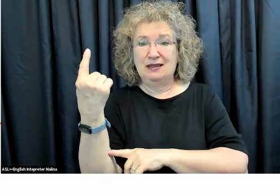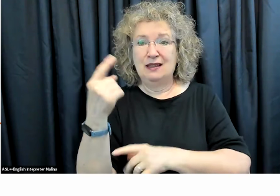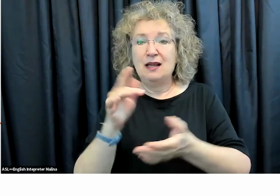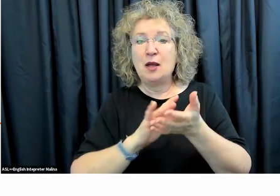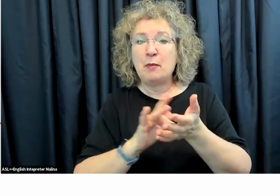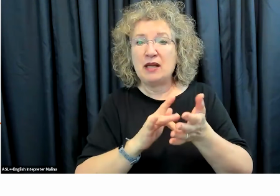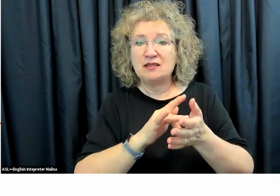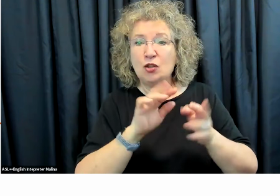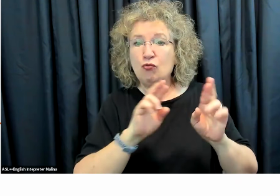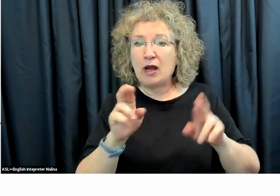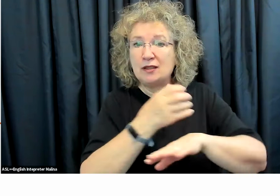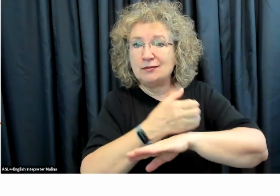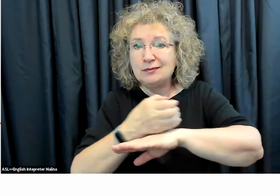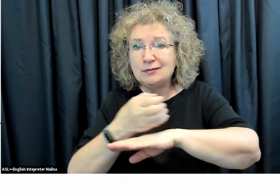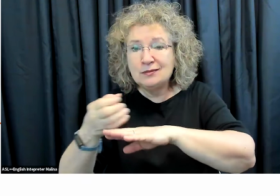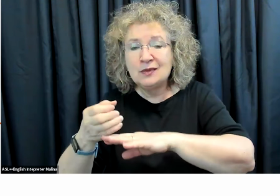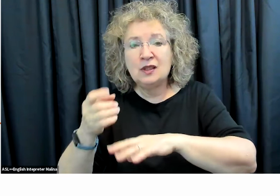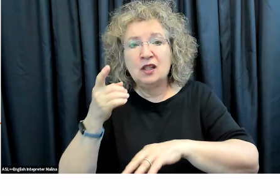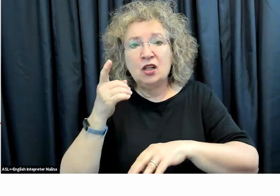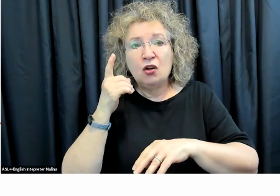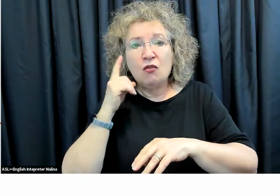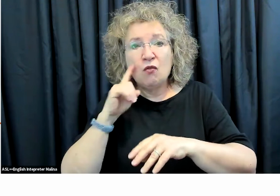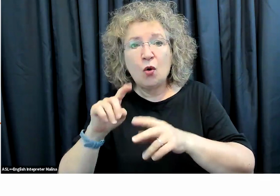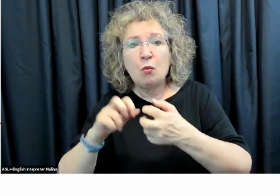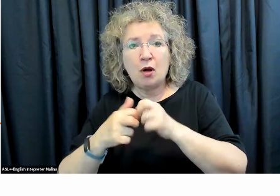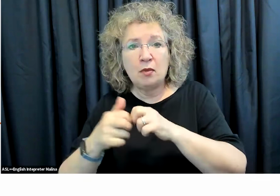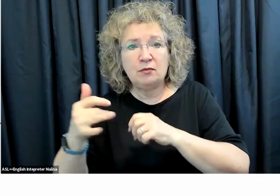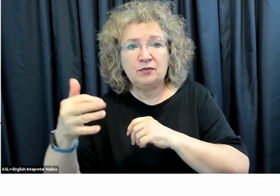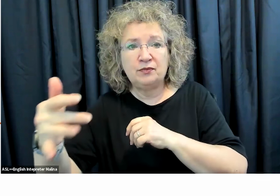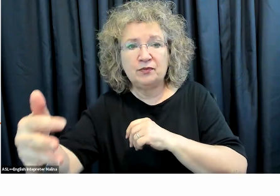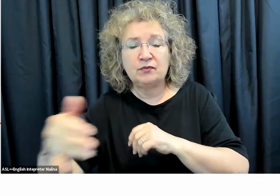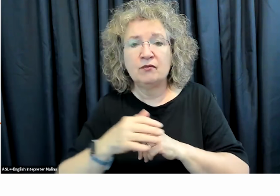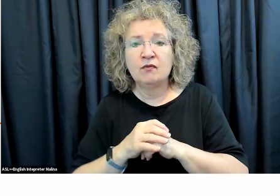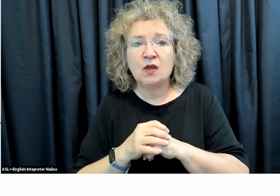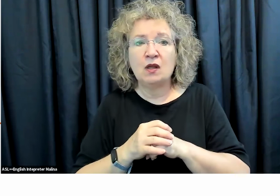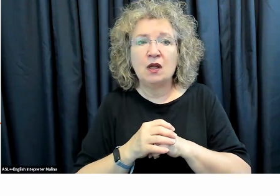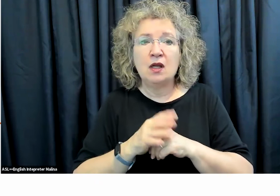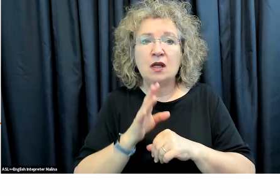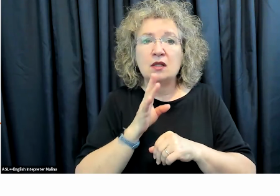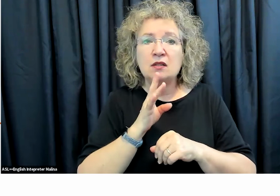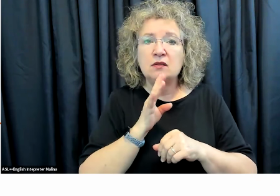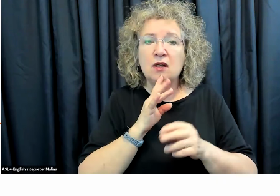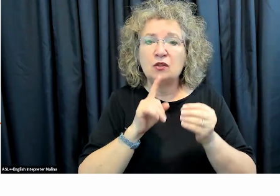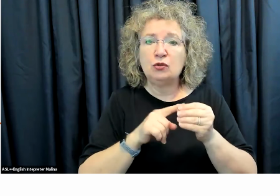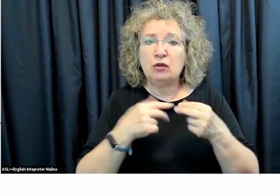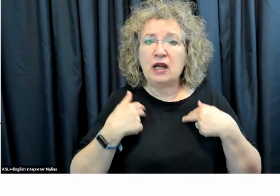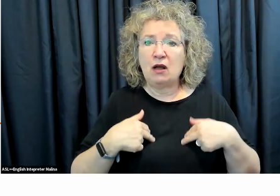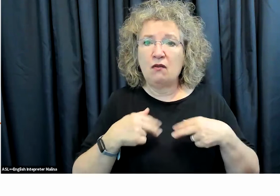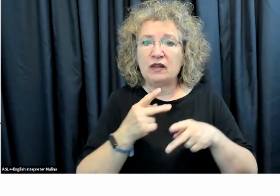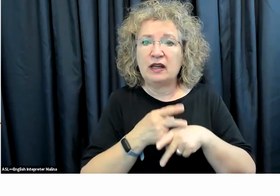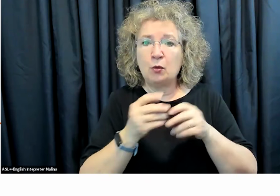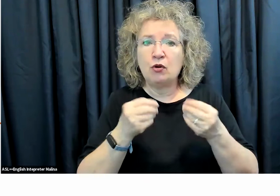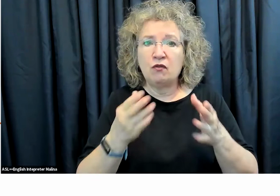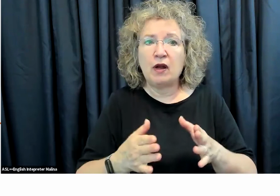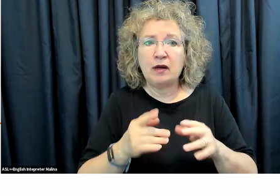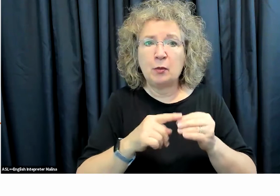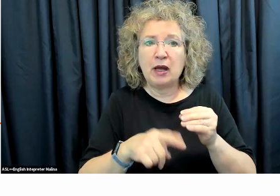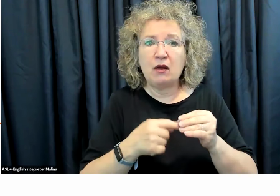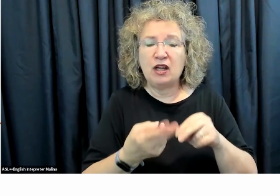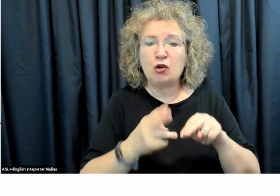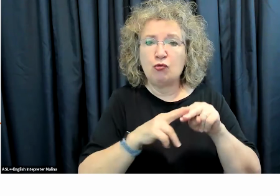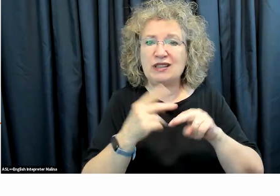provider about increasing your day's supply of medication. And then sign up for the ArrayRx prescription discount card. It can help